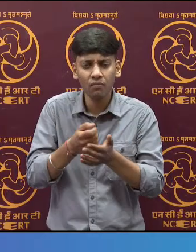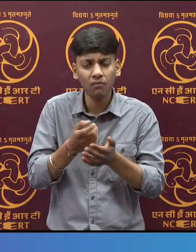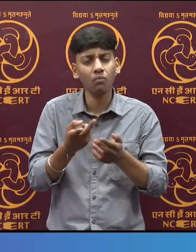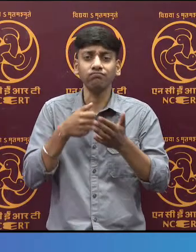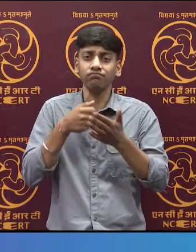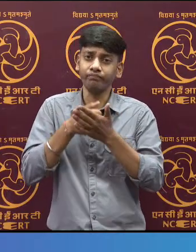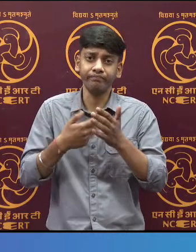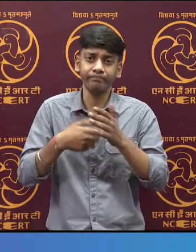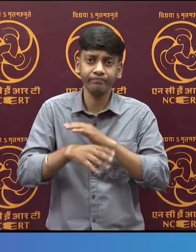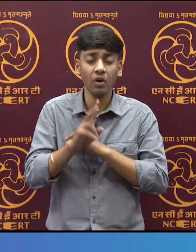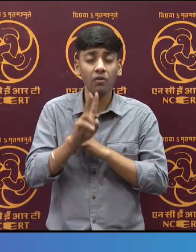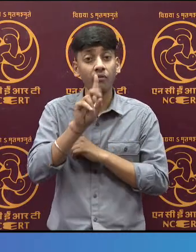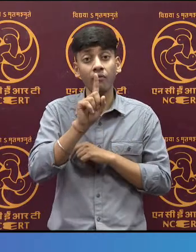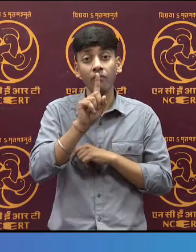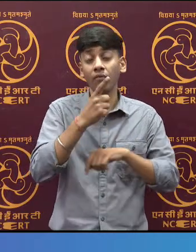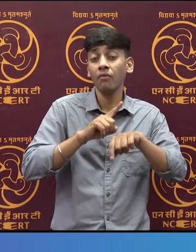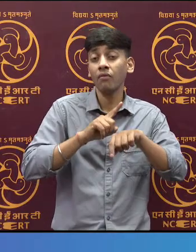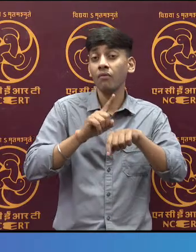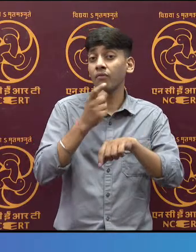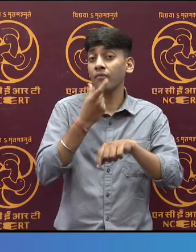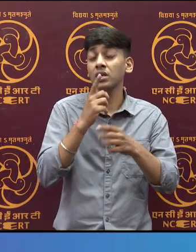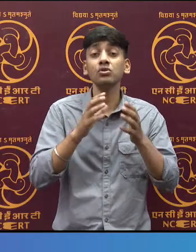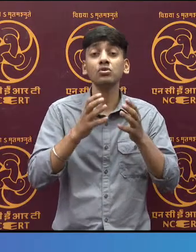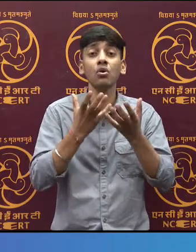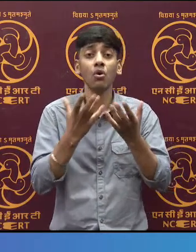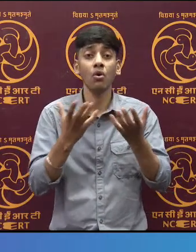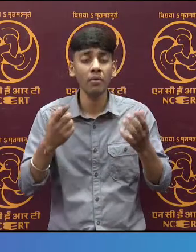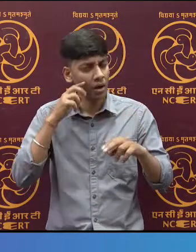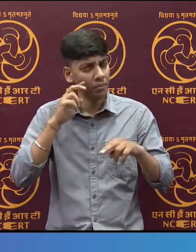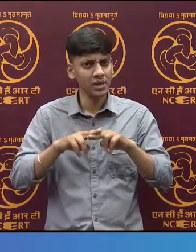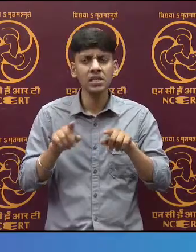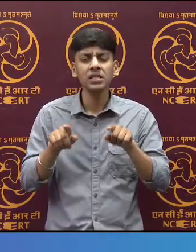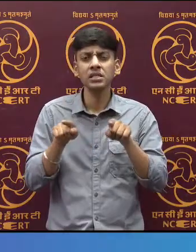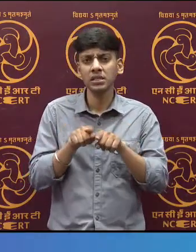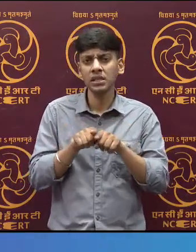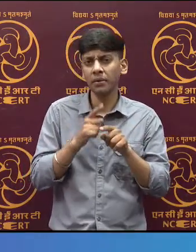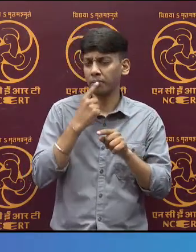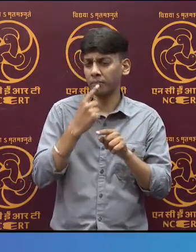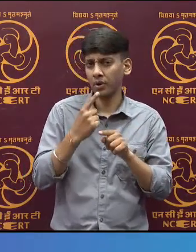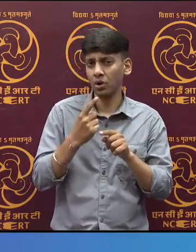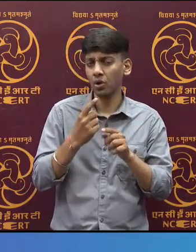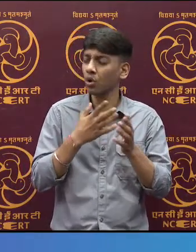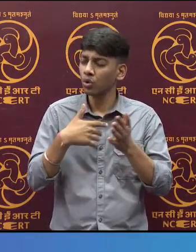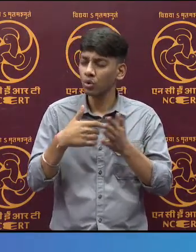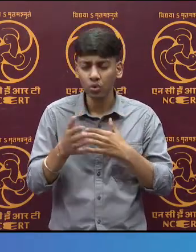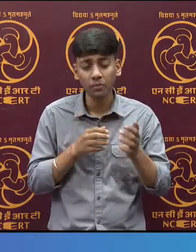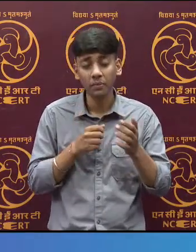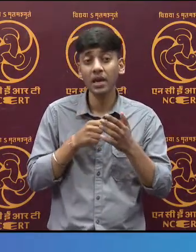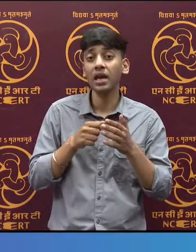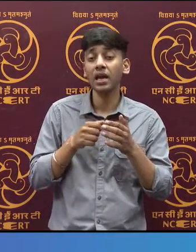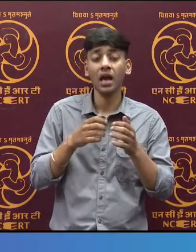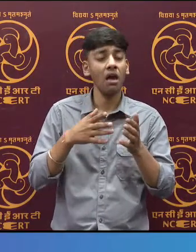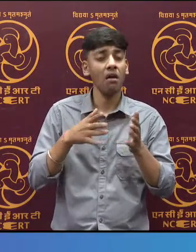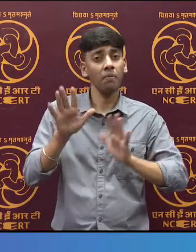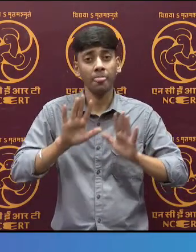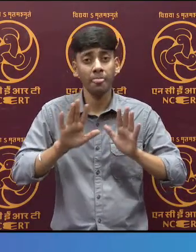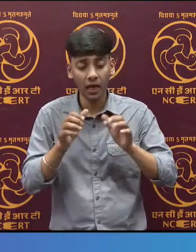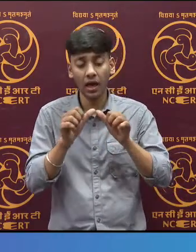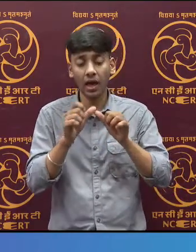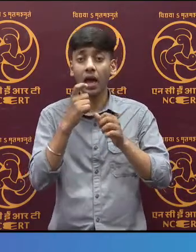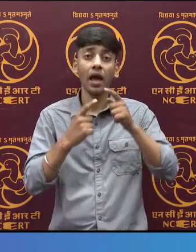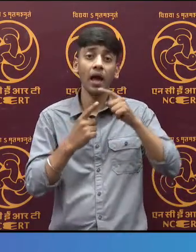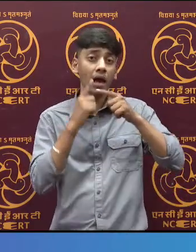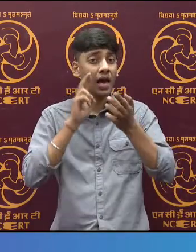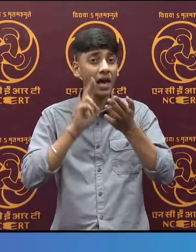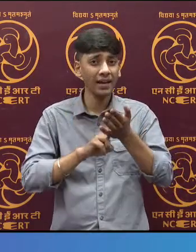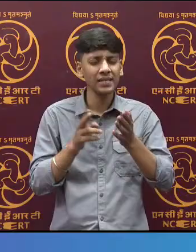the first object. We can also say that ma'am, every action has equal and opposite reaction. Every action has equal and opposite